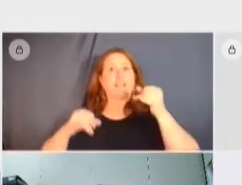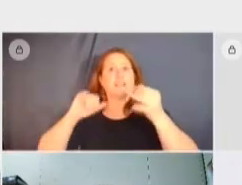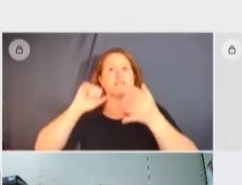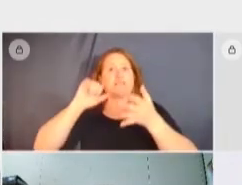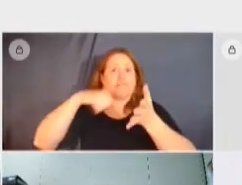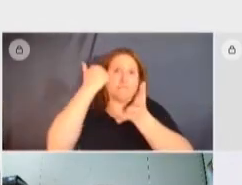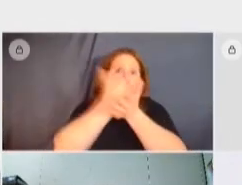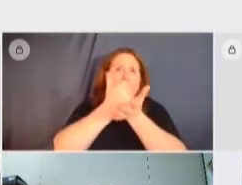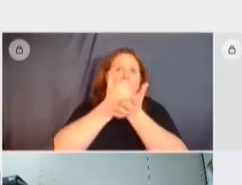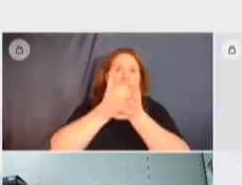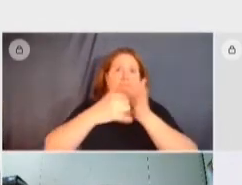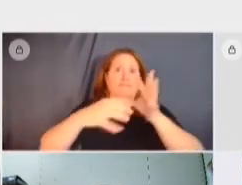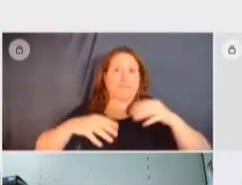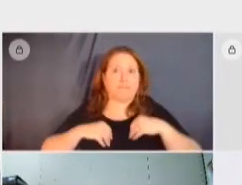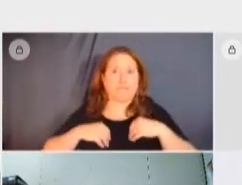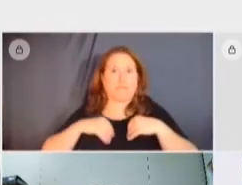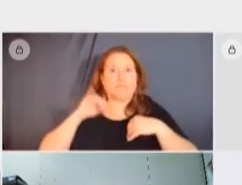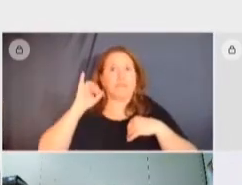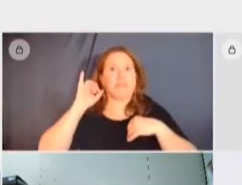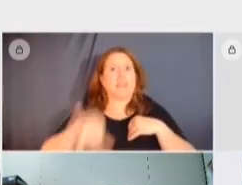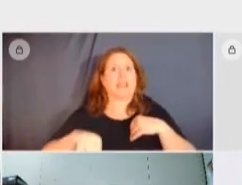Yes.